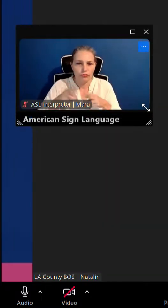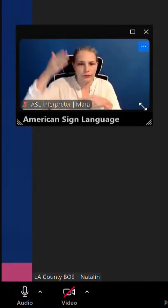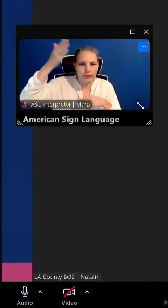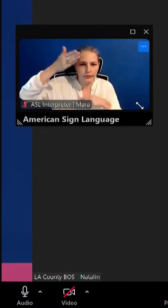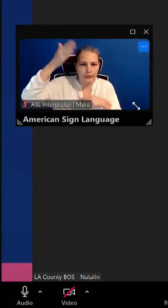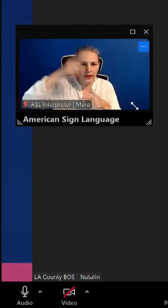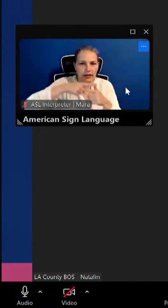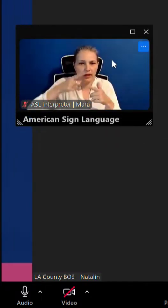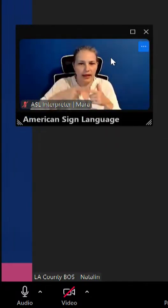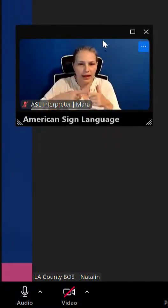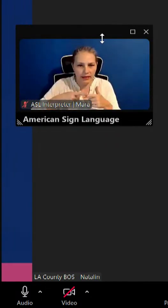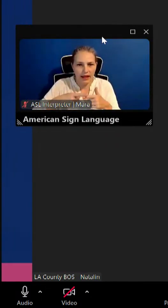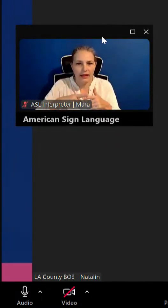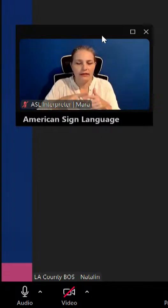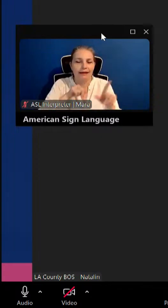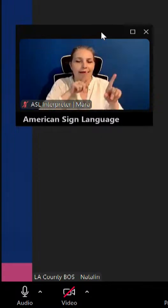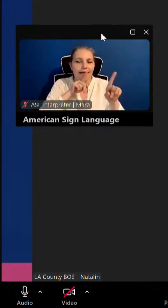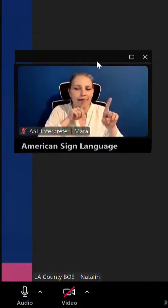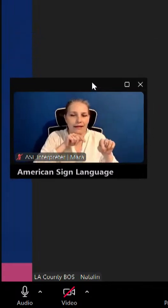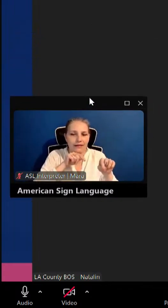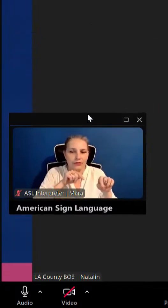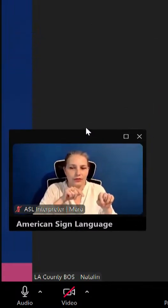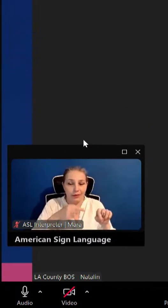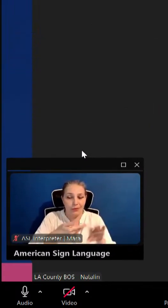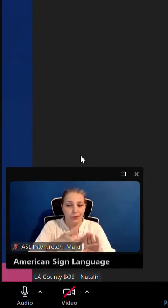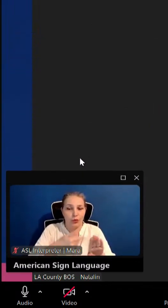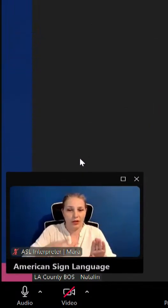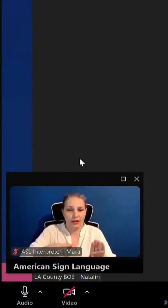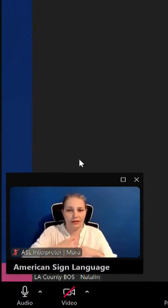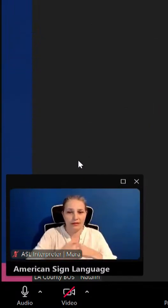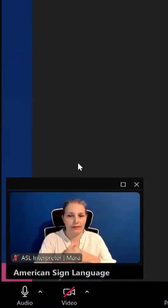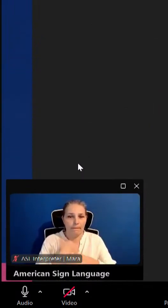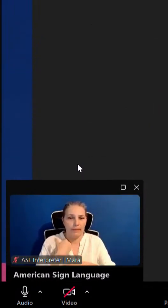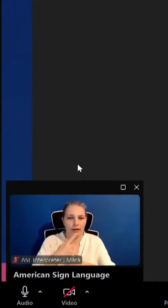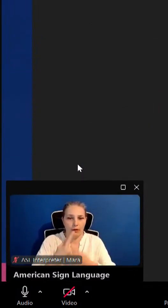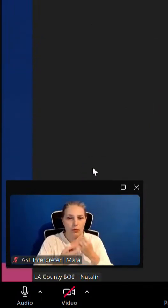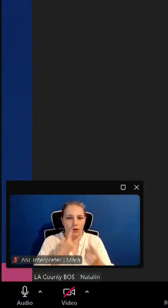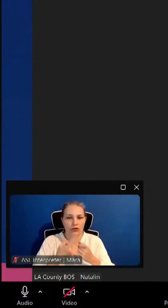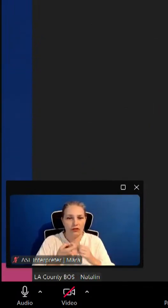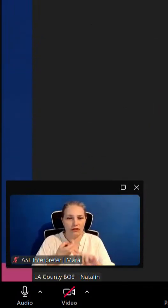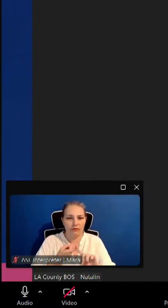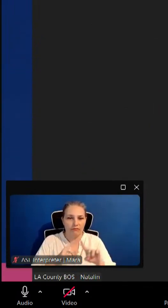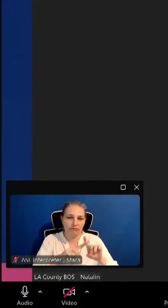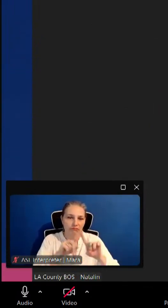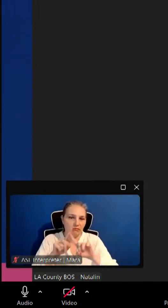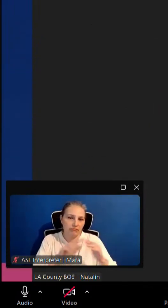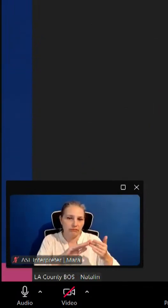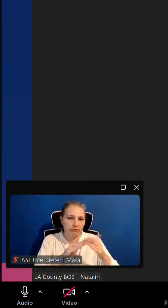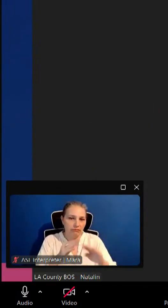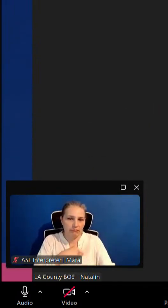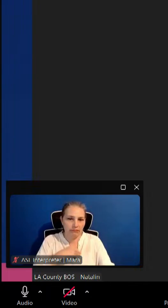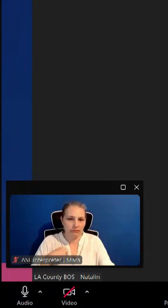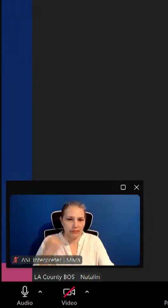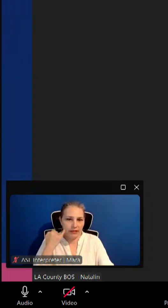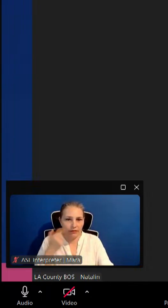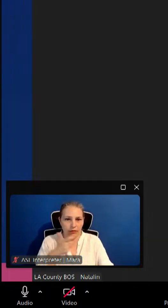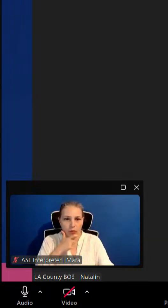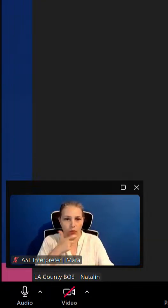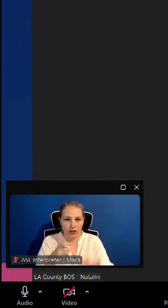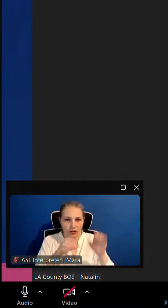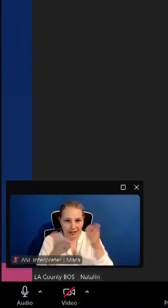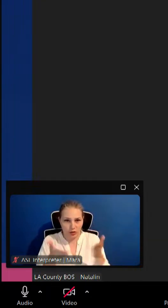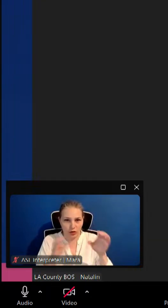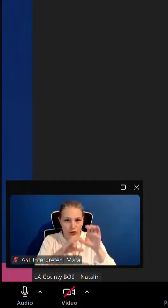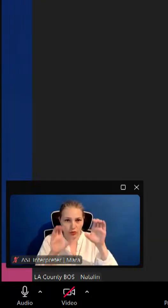will answer questions that have been pre-submitted by community members. Zoom attendees can submit questions in real